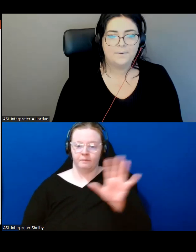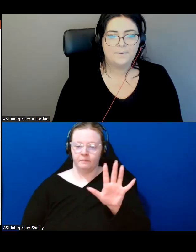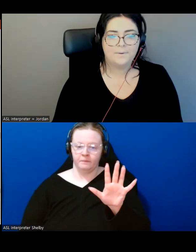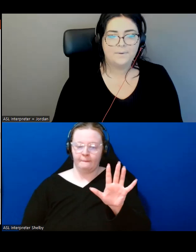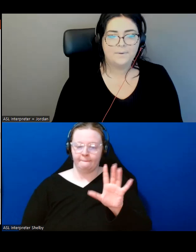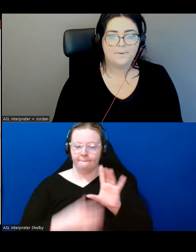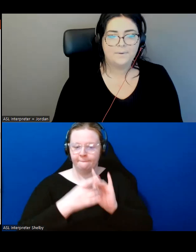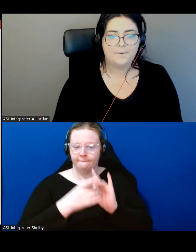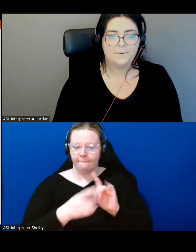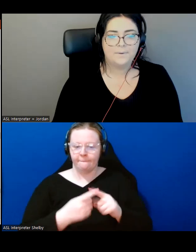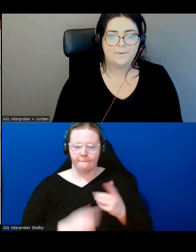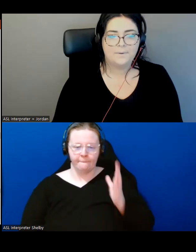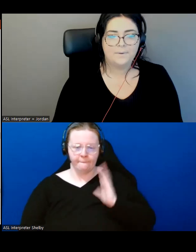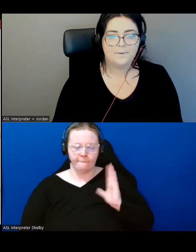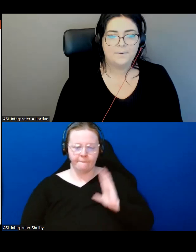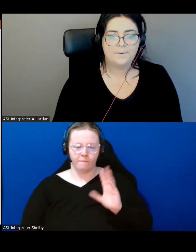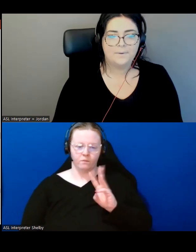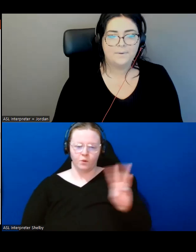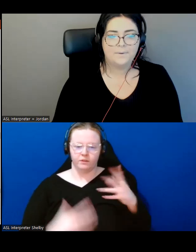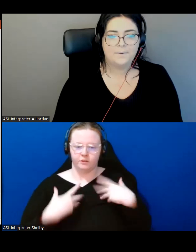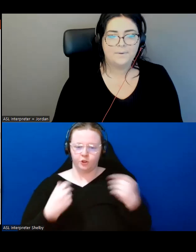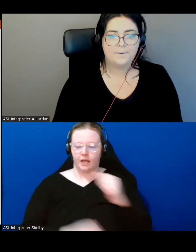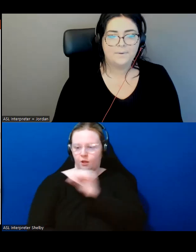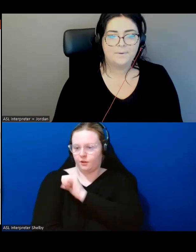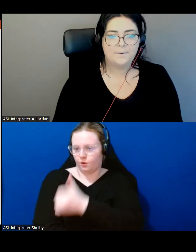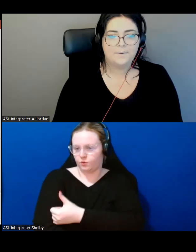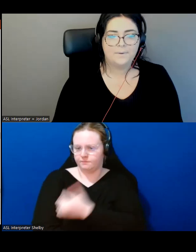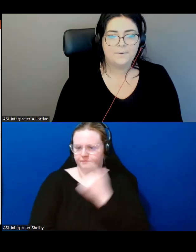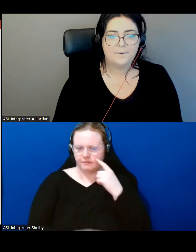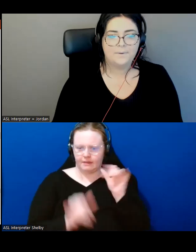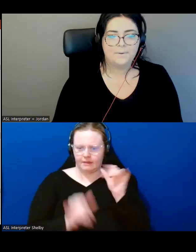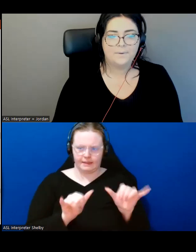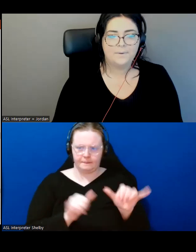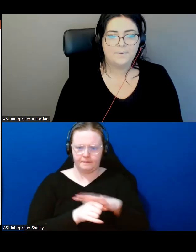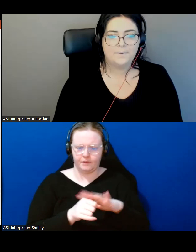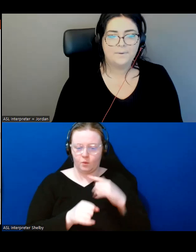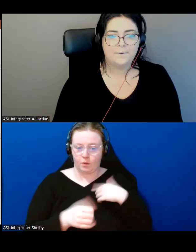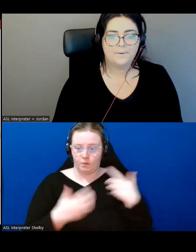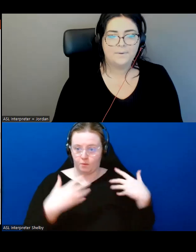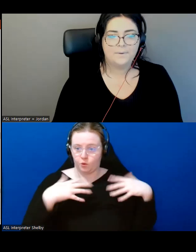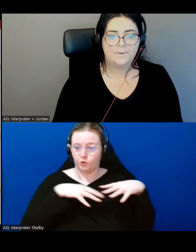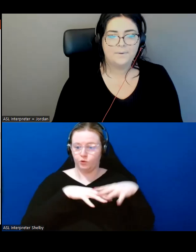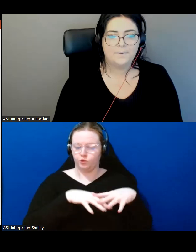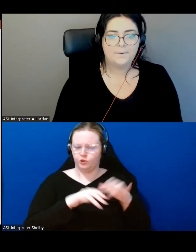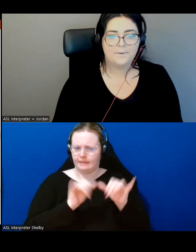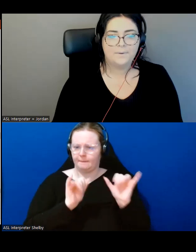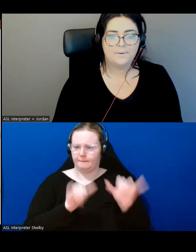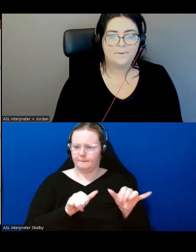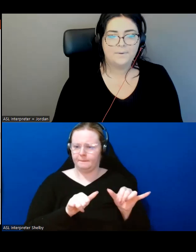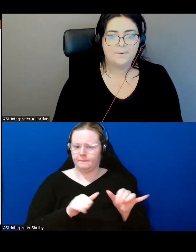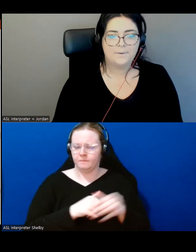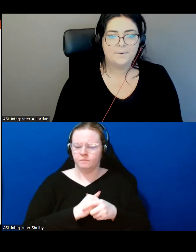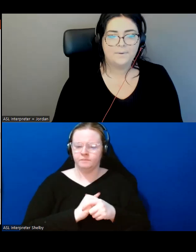Western Health Authority. I don't think that changed actually when we merged to the one. So